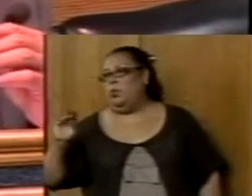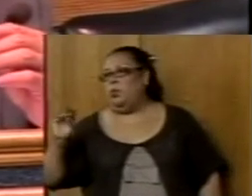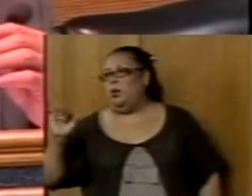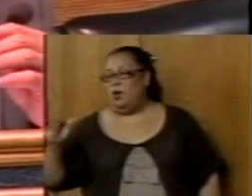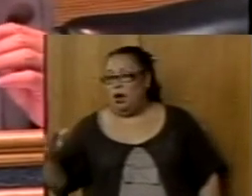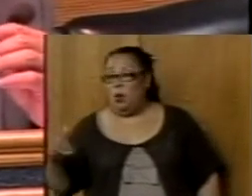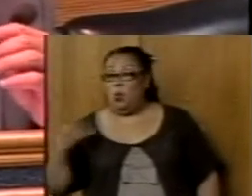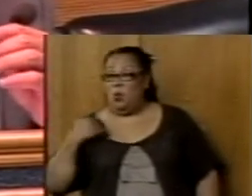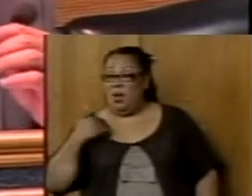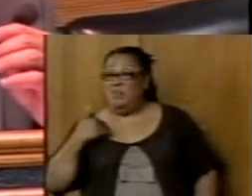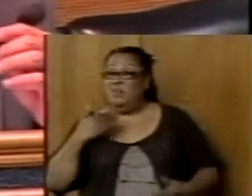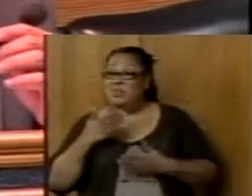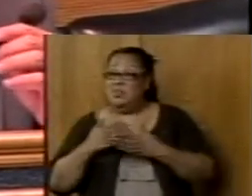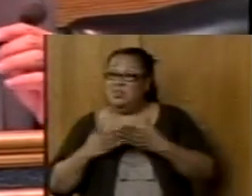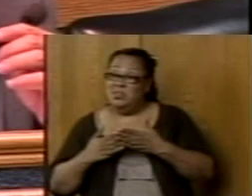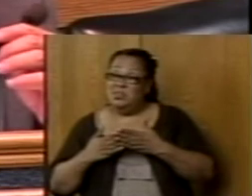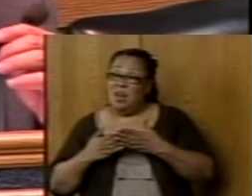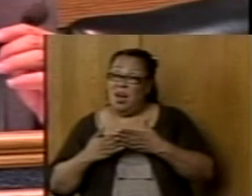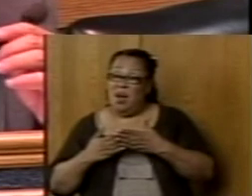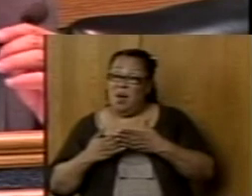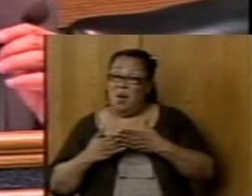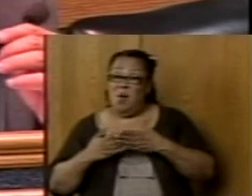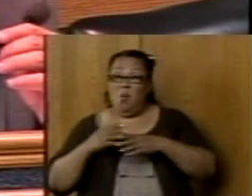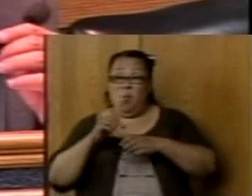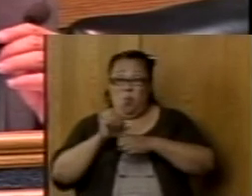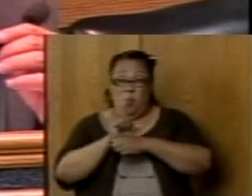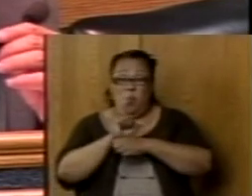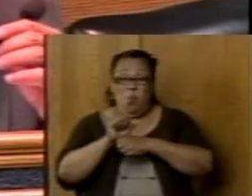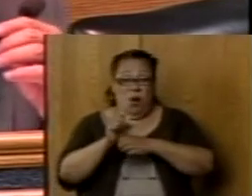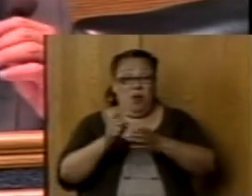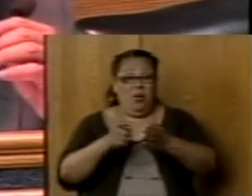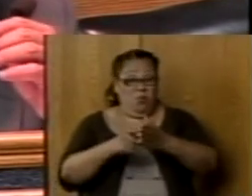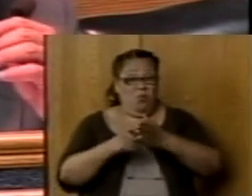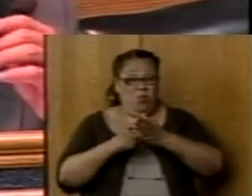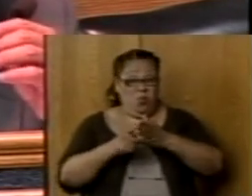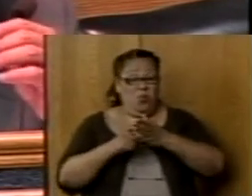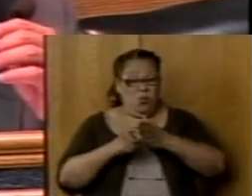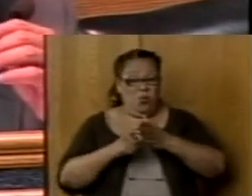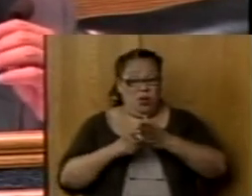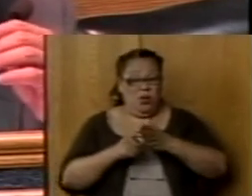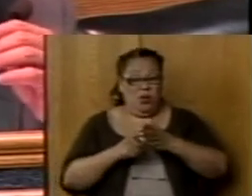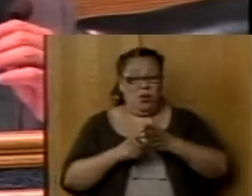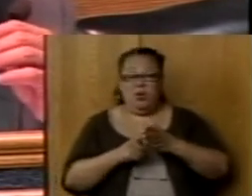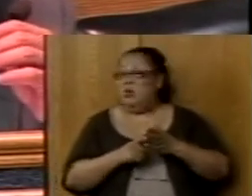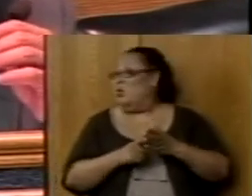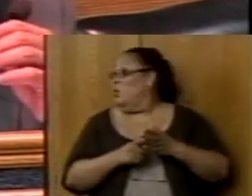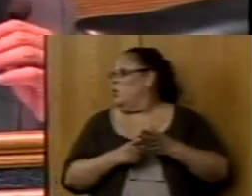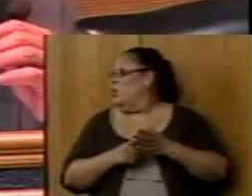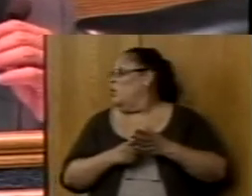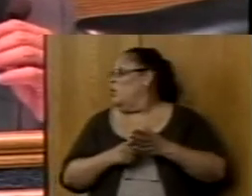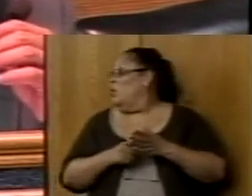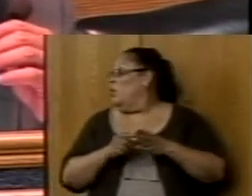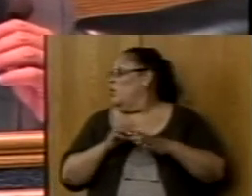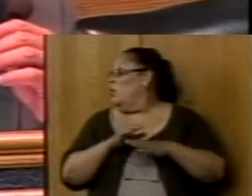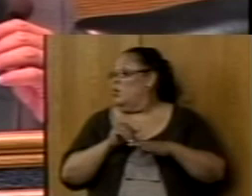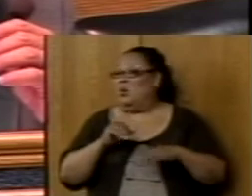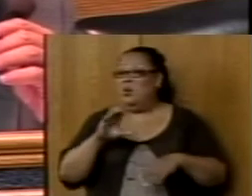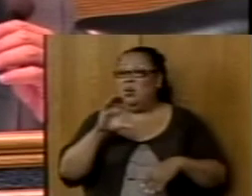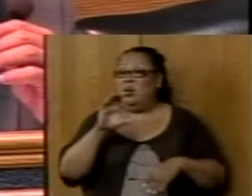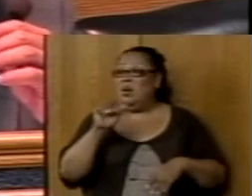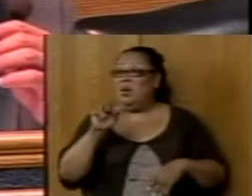some of the, I guess, work that we requested. At this time, I would like to call Mr.